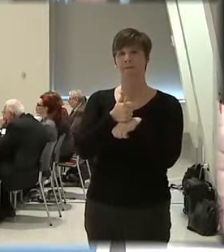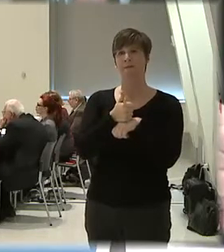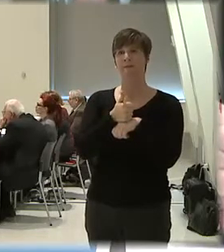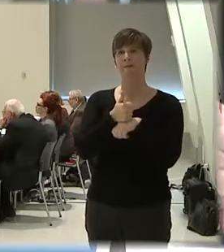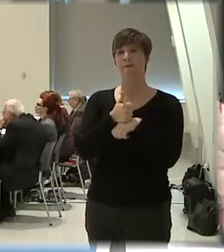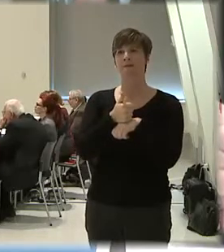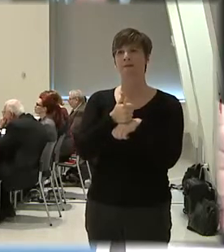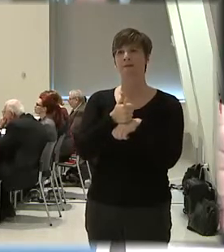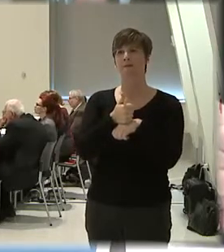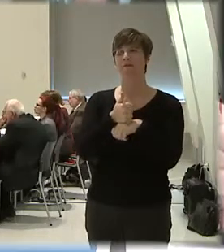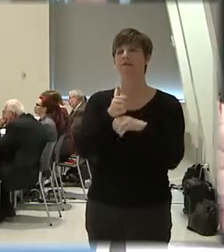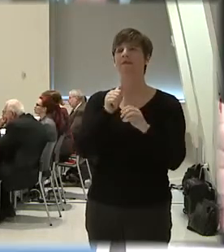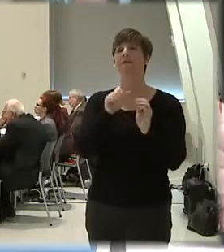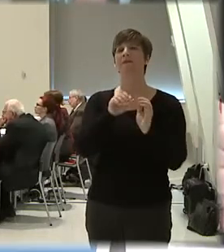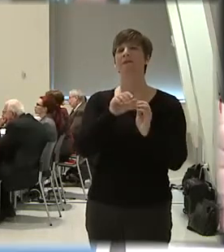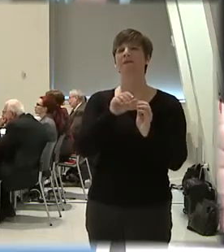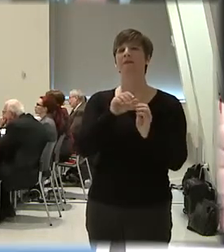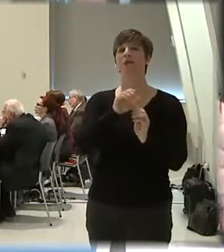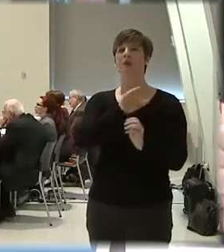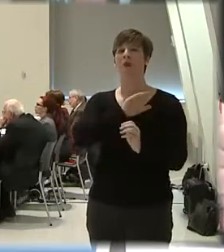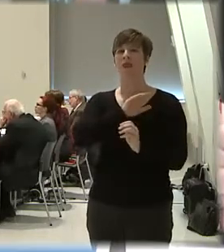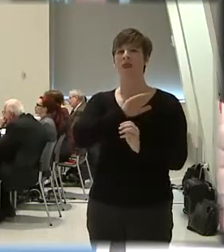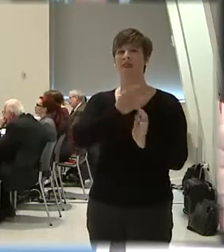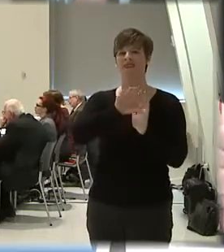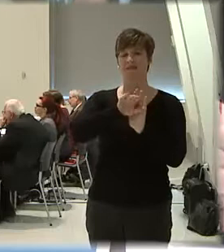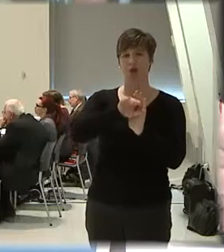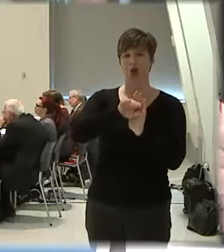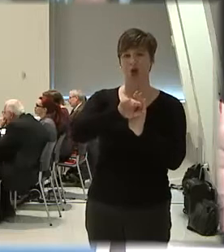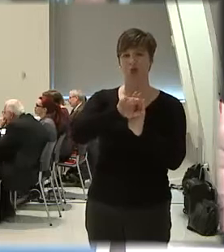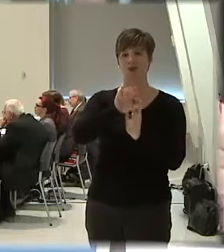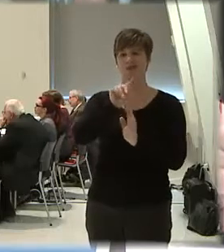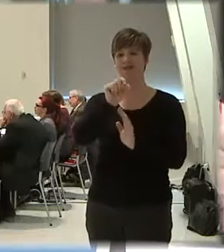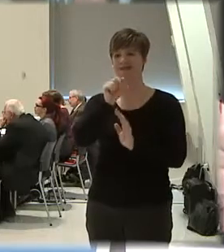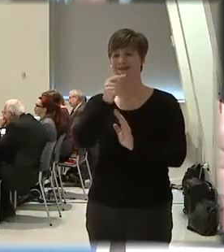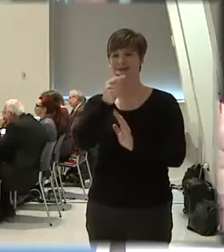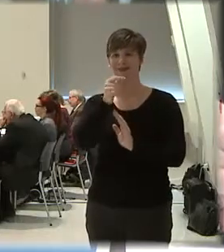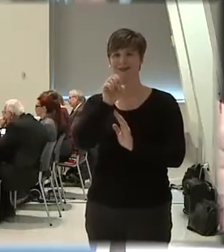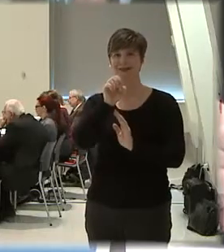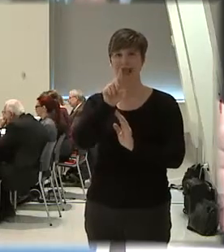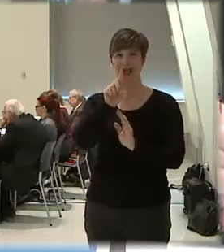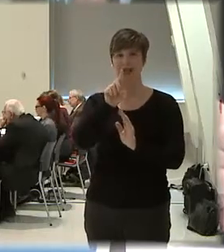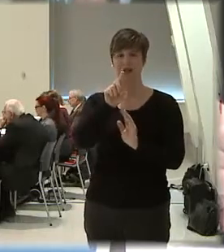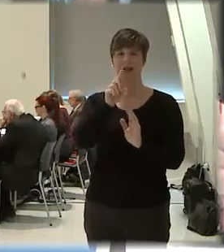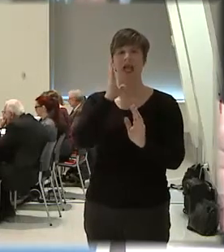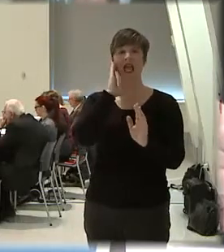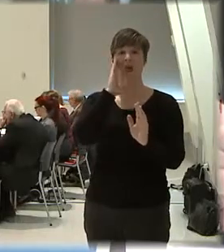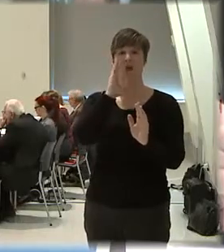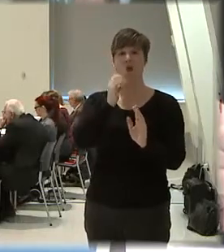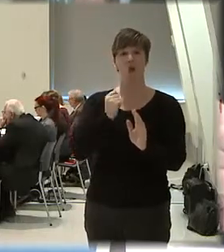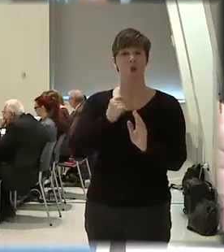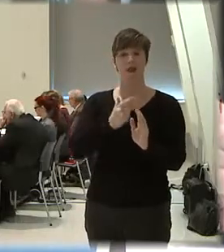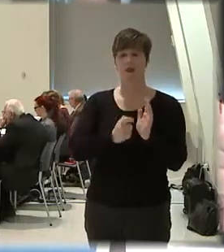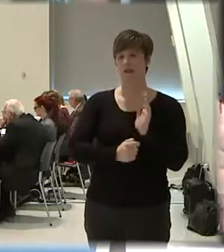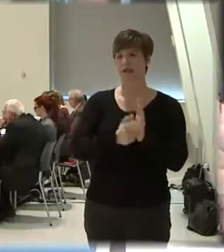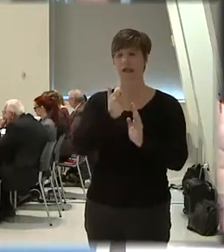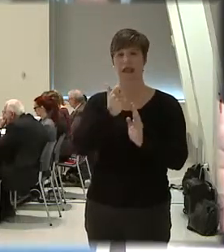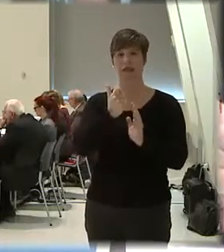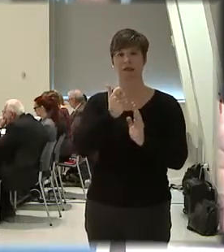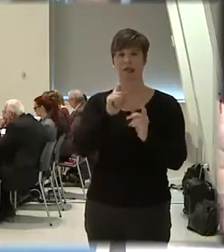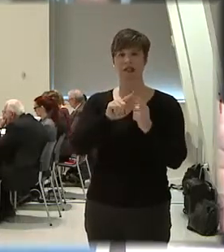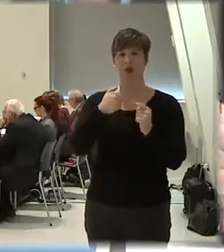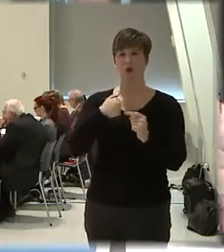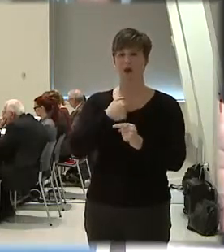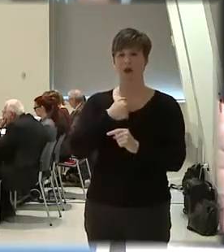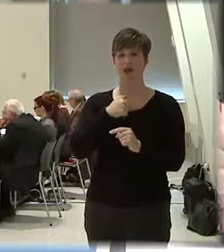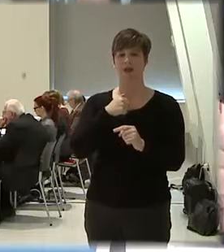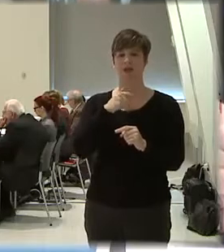when a video is tagged, it will delete unless we flag it through our third-party